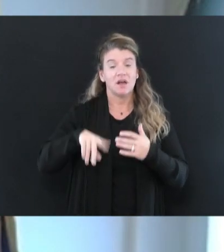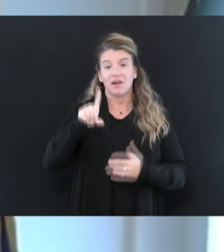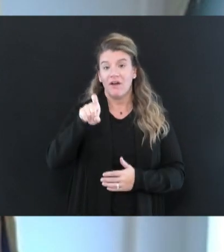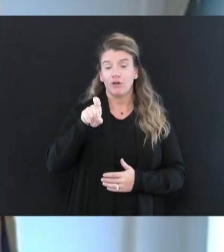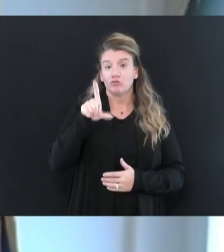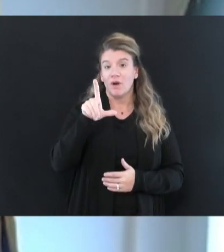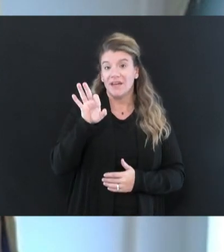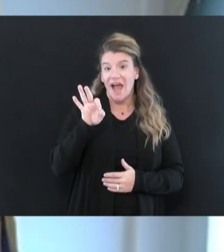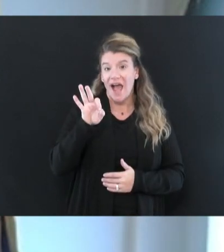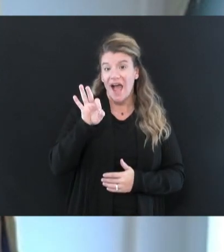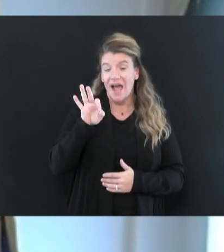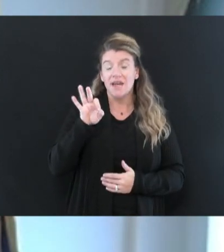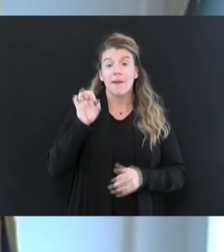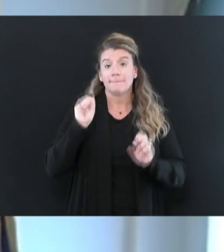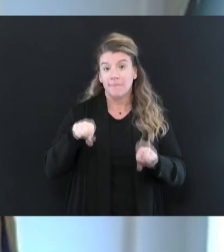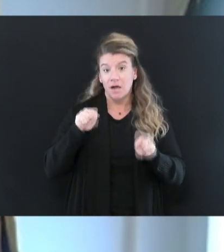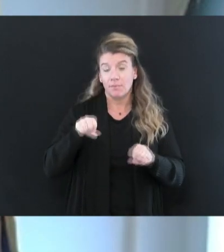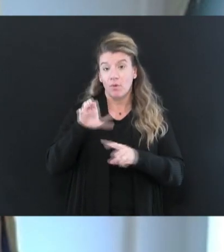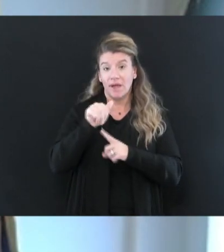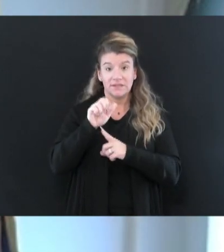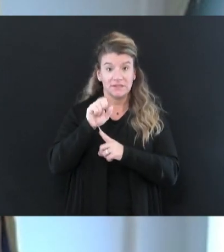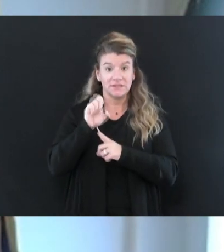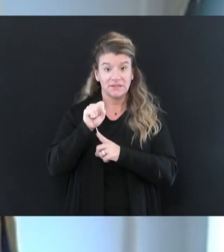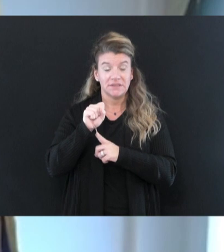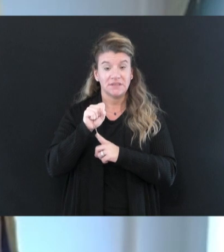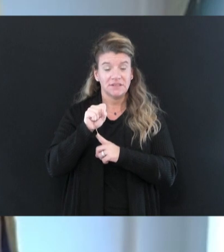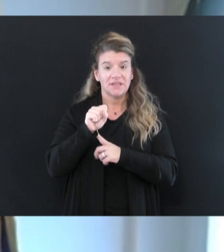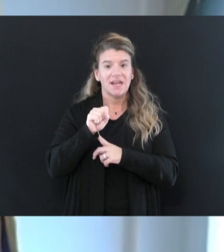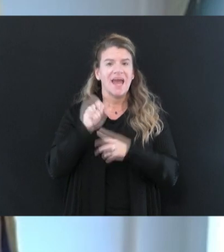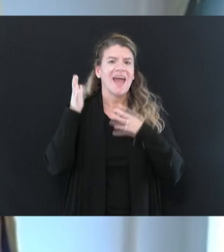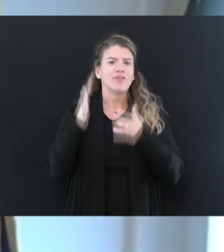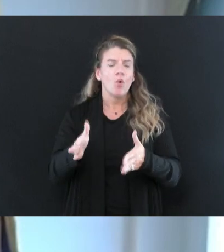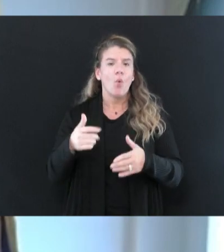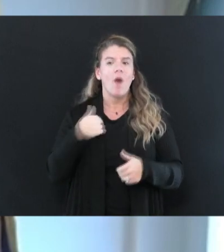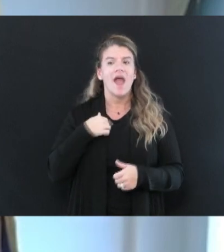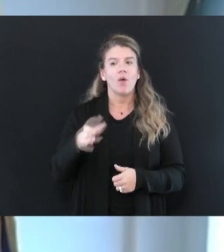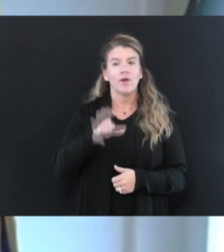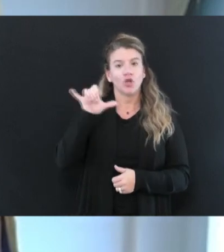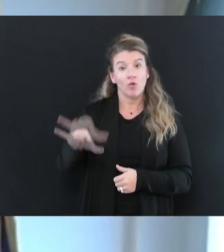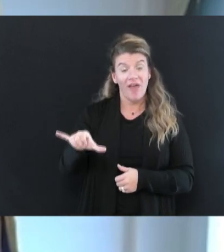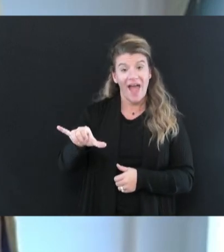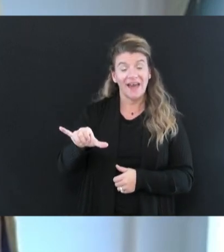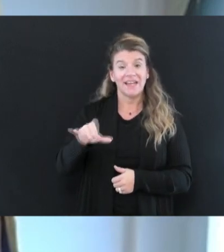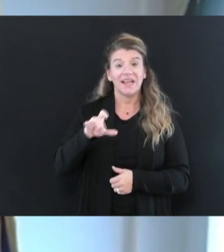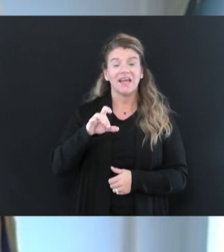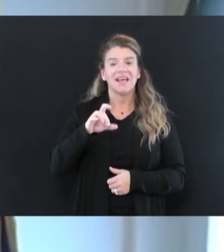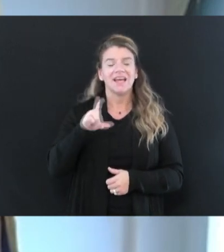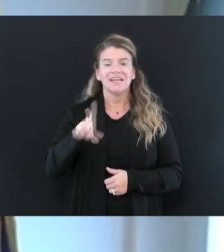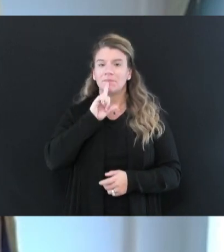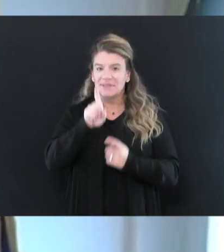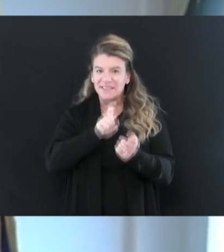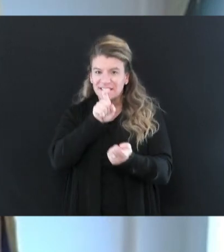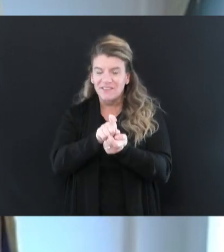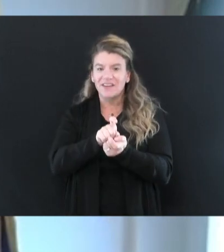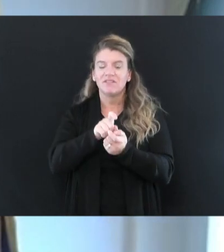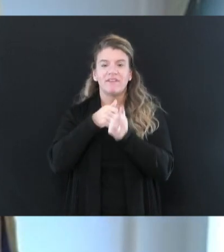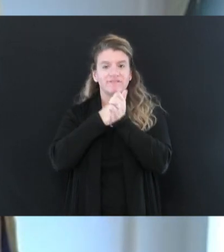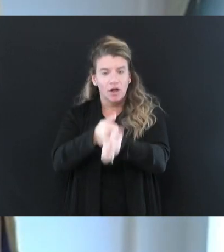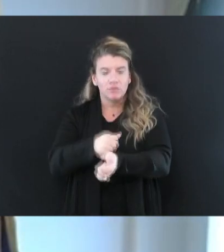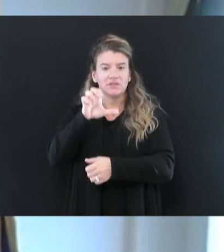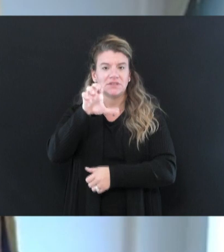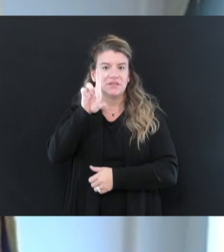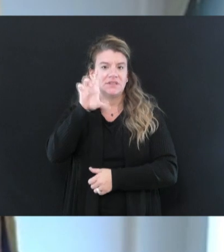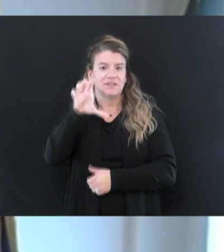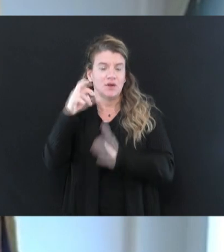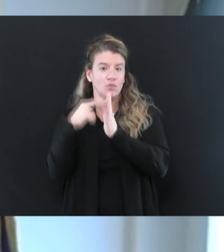129 probable cases. And that the way we do this with antigen is specific to CDC guidelines.